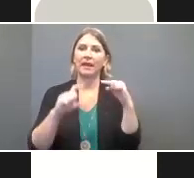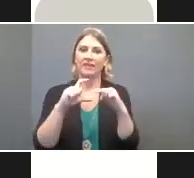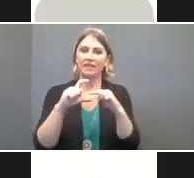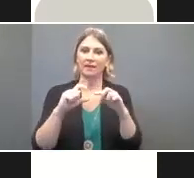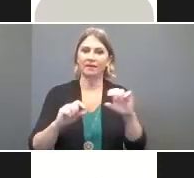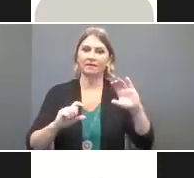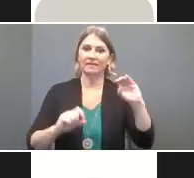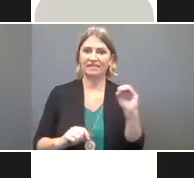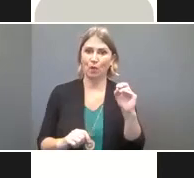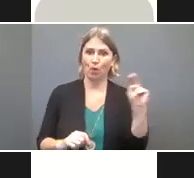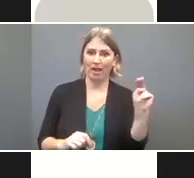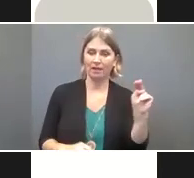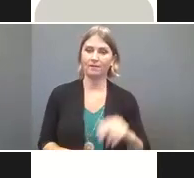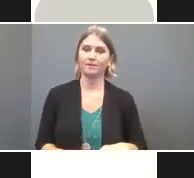of n,